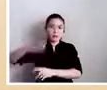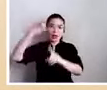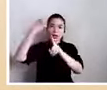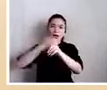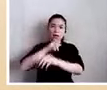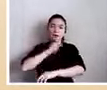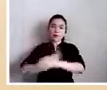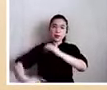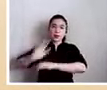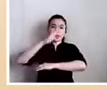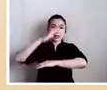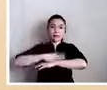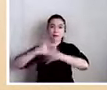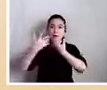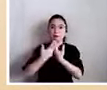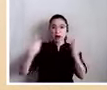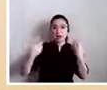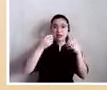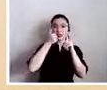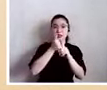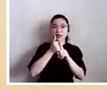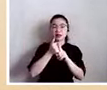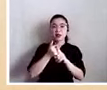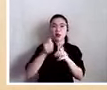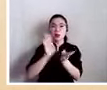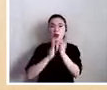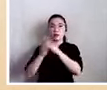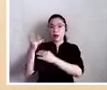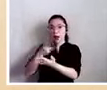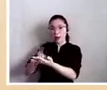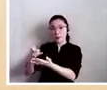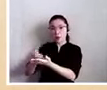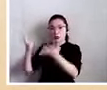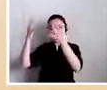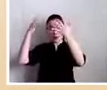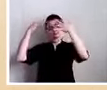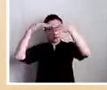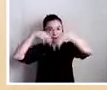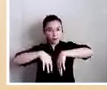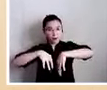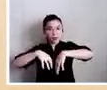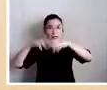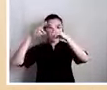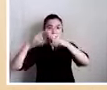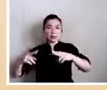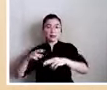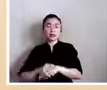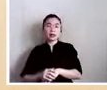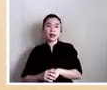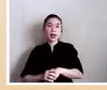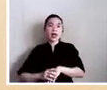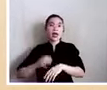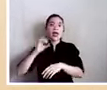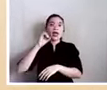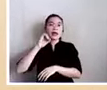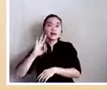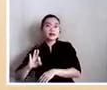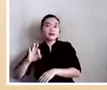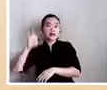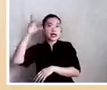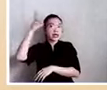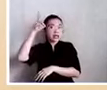be laid waste, and house will fall against house. And if Satan is divided against